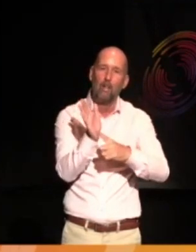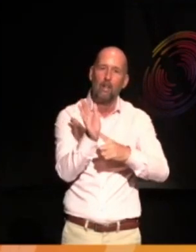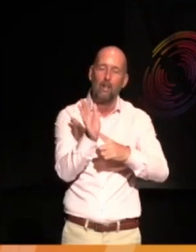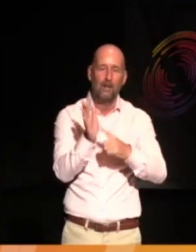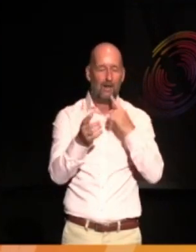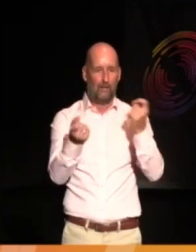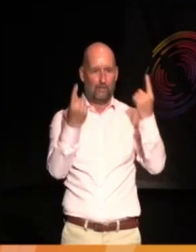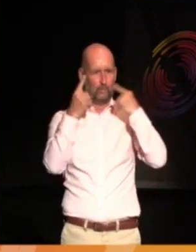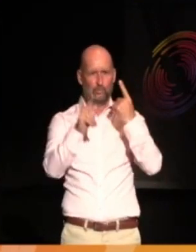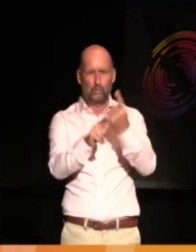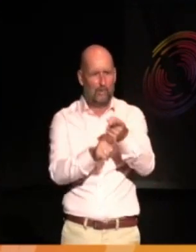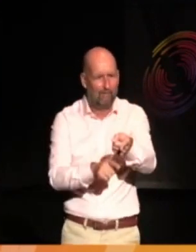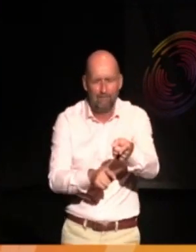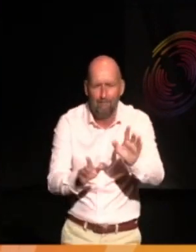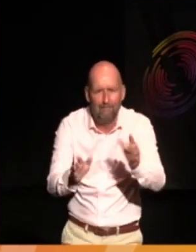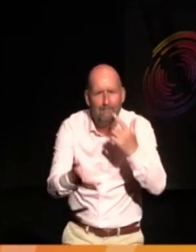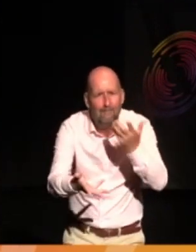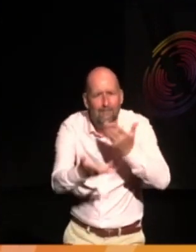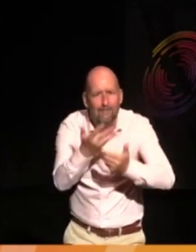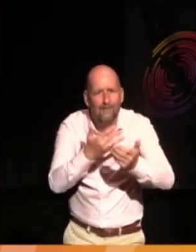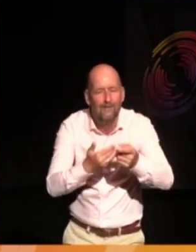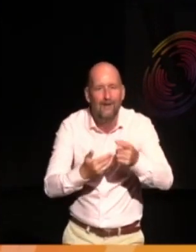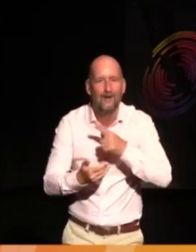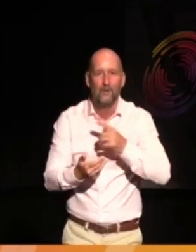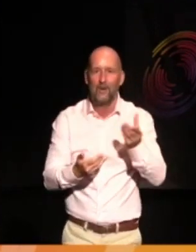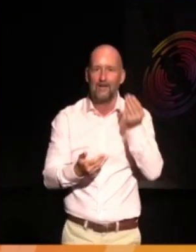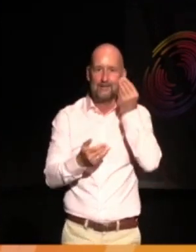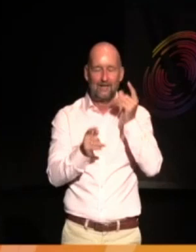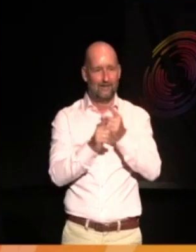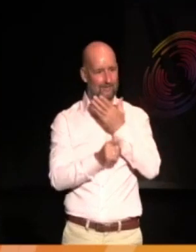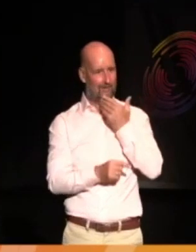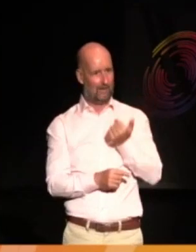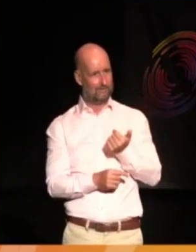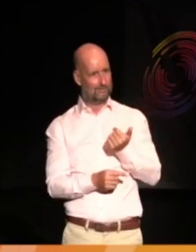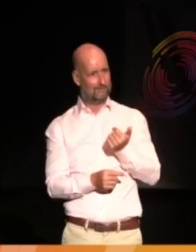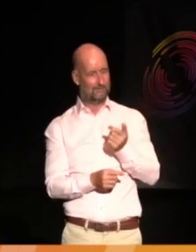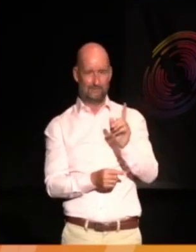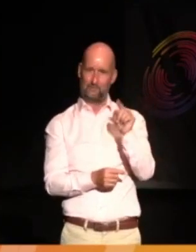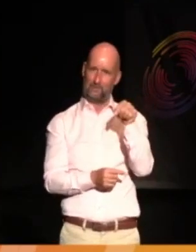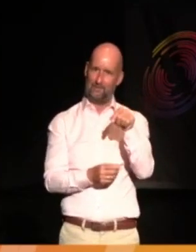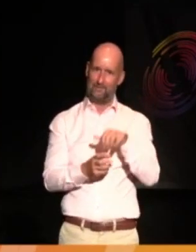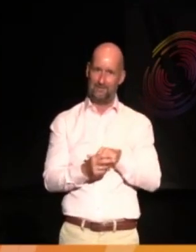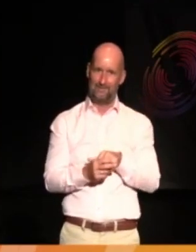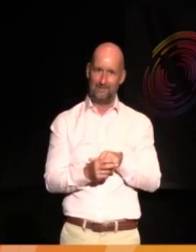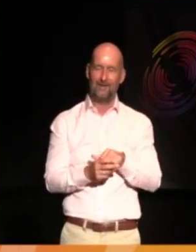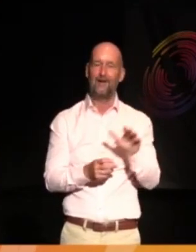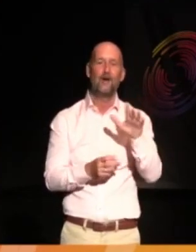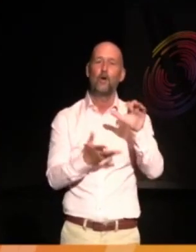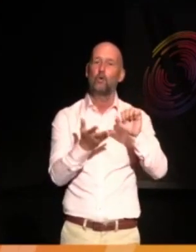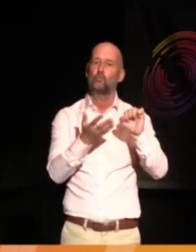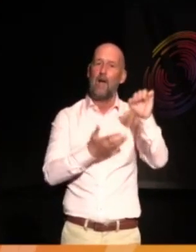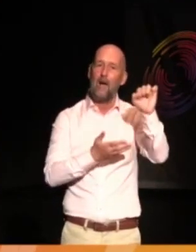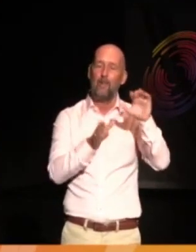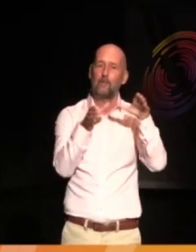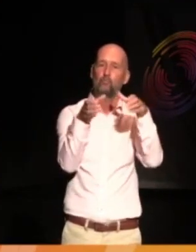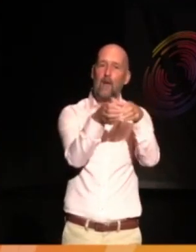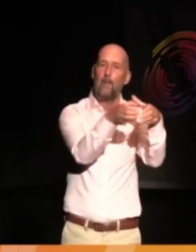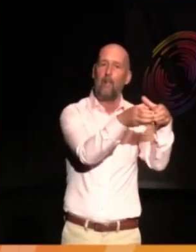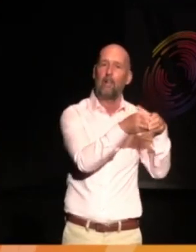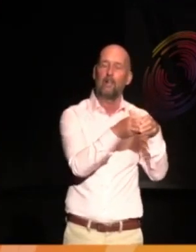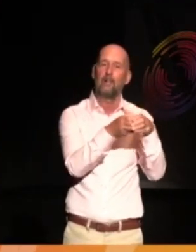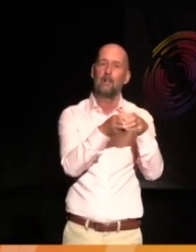of all. They're nice. Sounds like it might be quite nice. Sorry. Tribal signatures are something we've all grown up